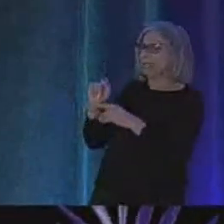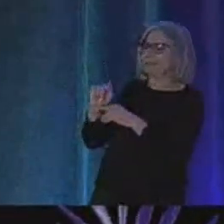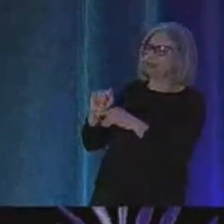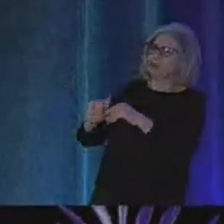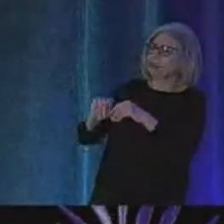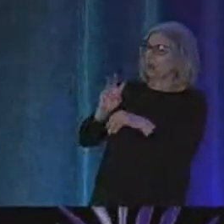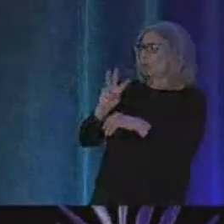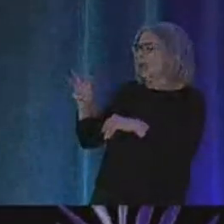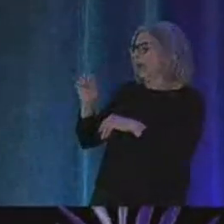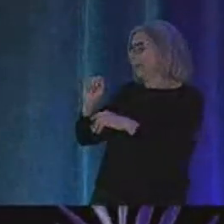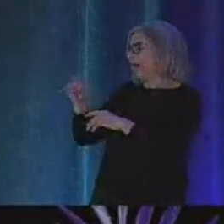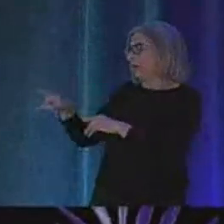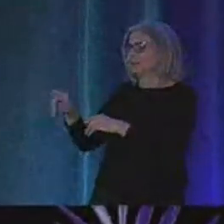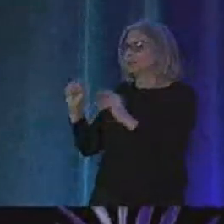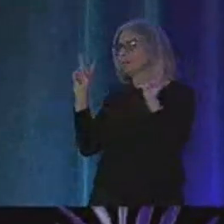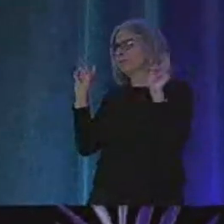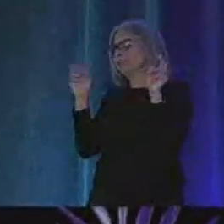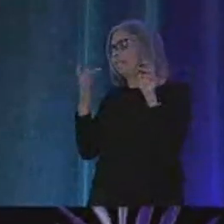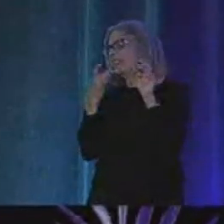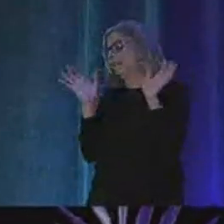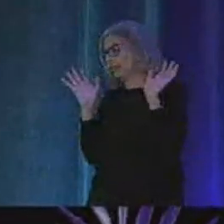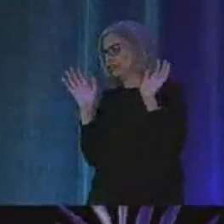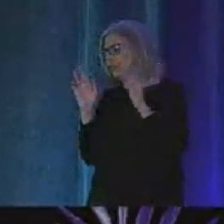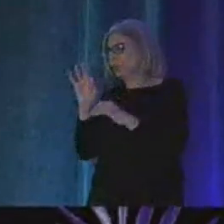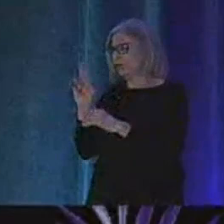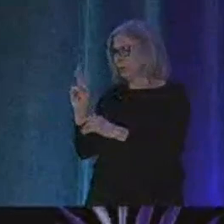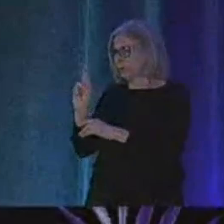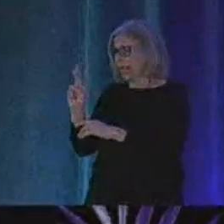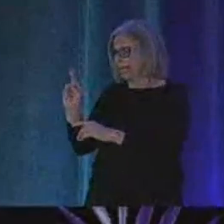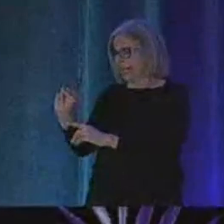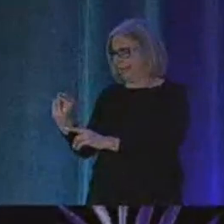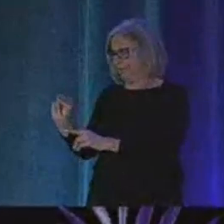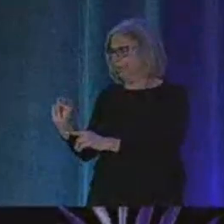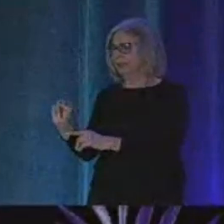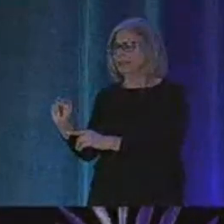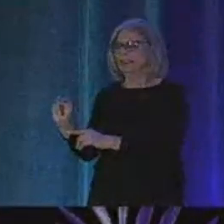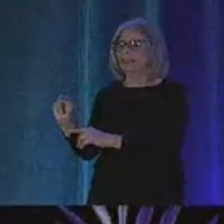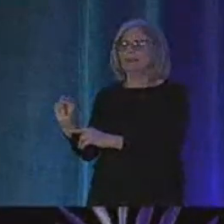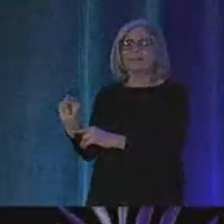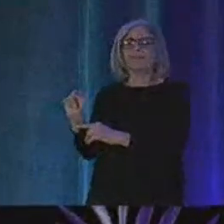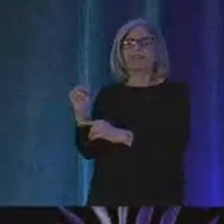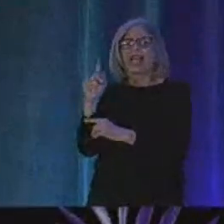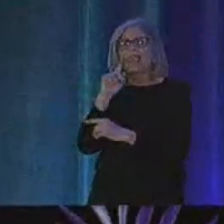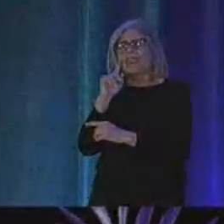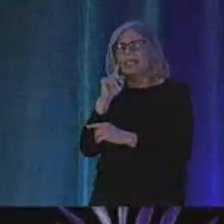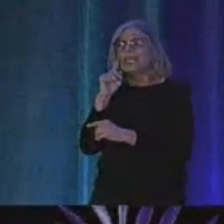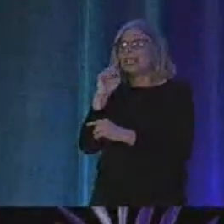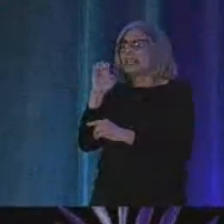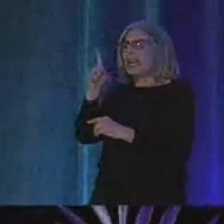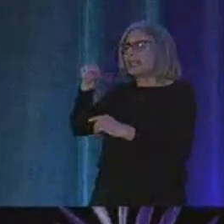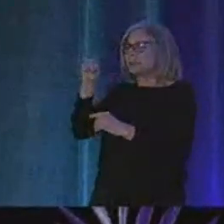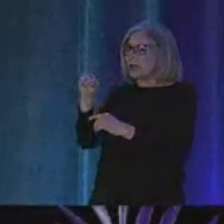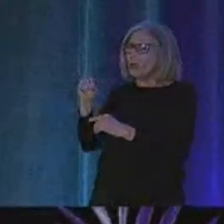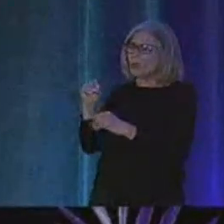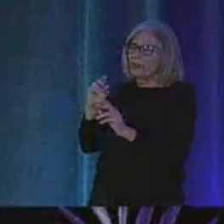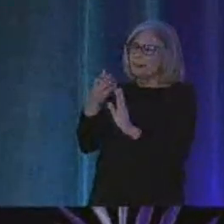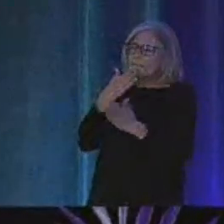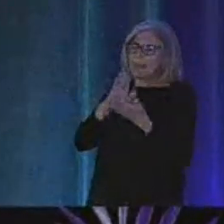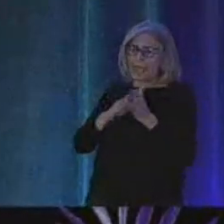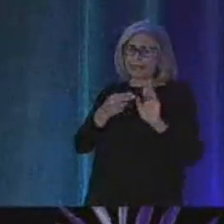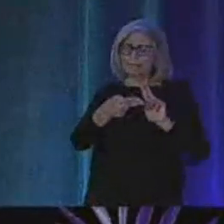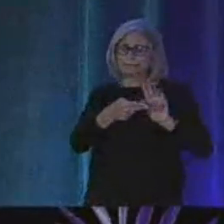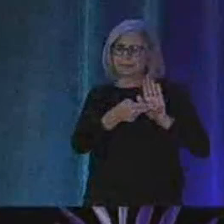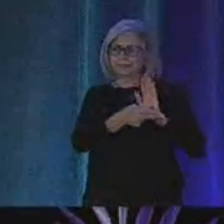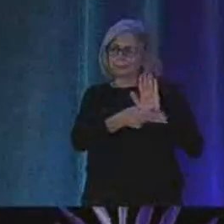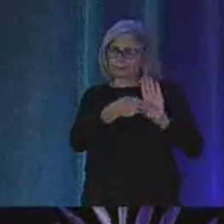of flavors, I'll call them, of React Native. So Expo, I think, kind of gets a bad rap in some ways because